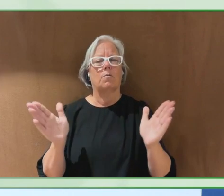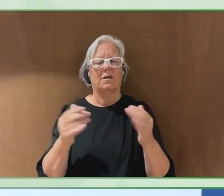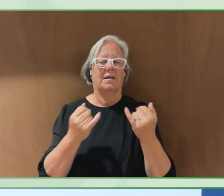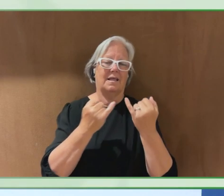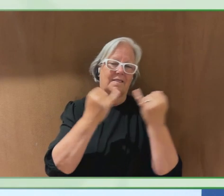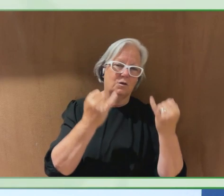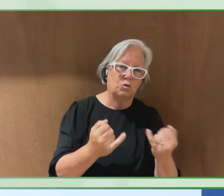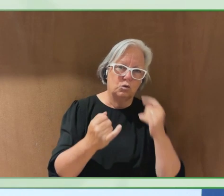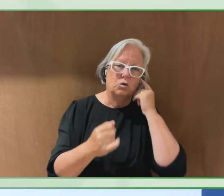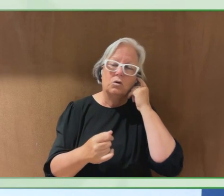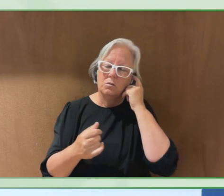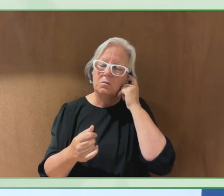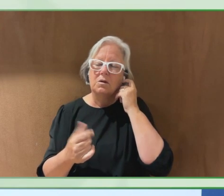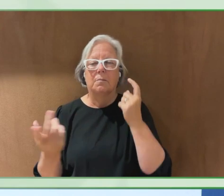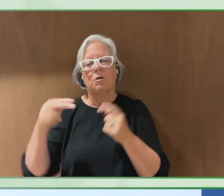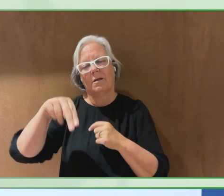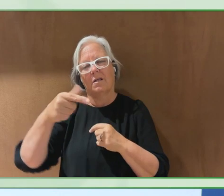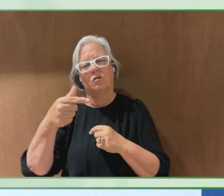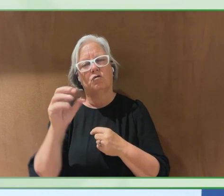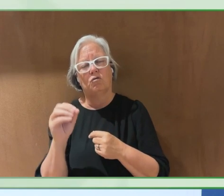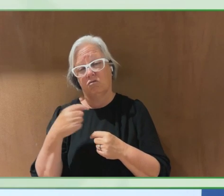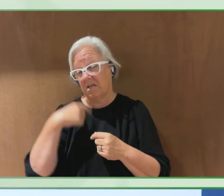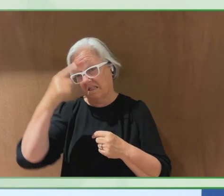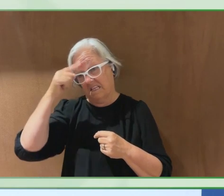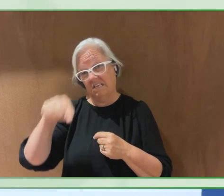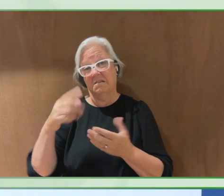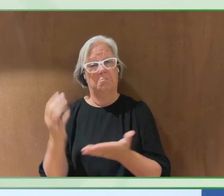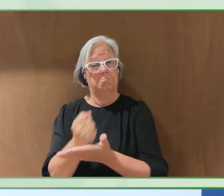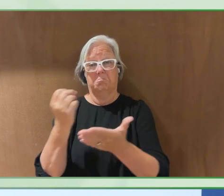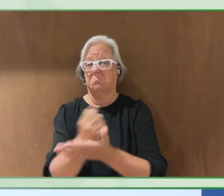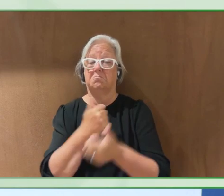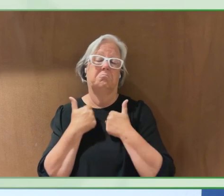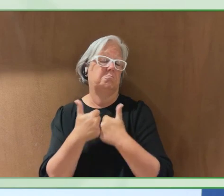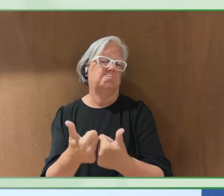So I think it's a great success to build this kind of